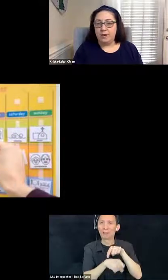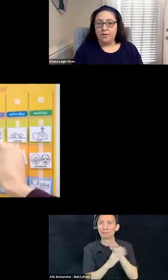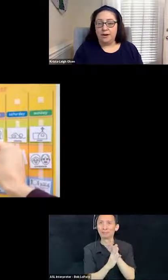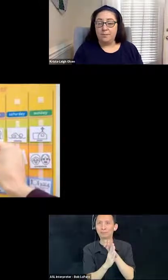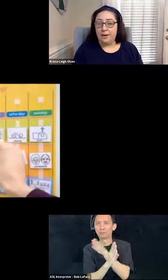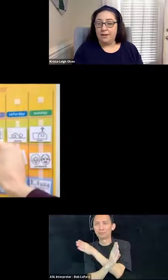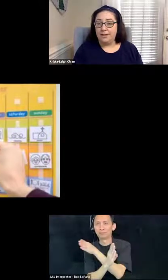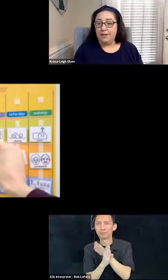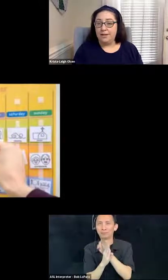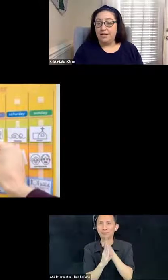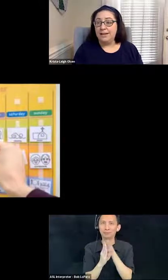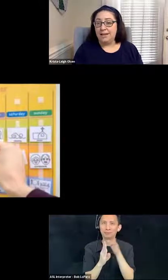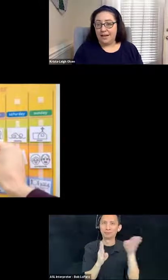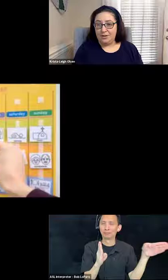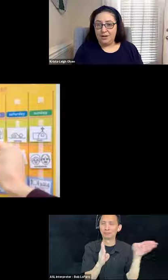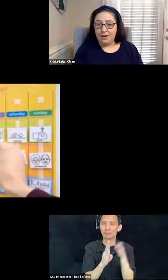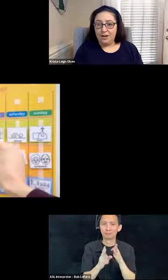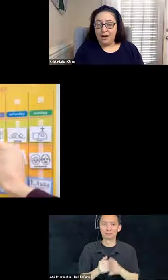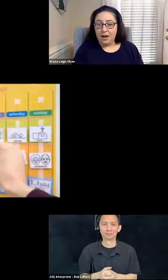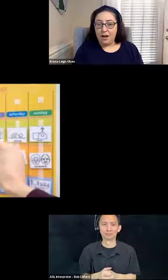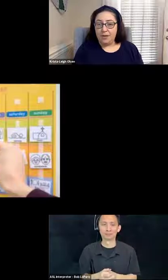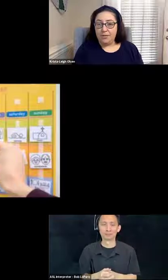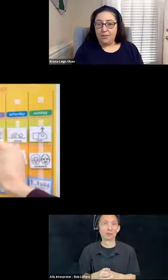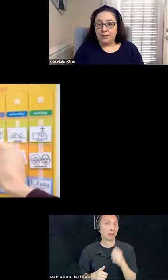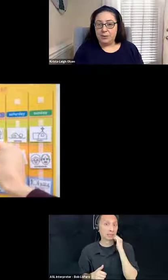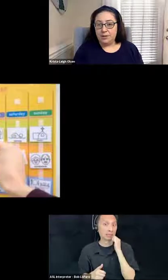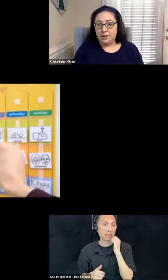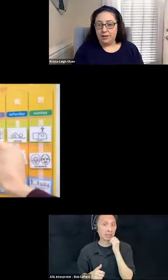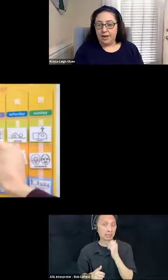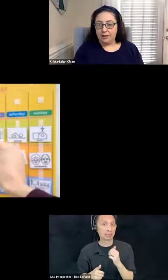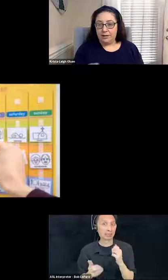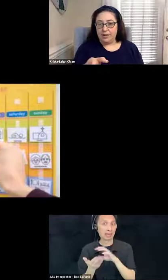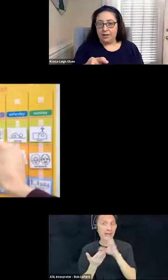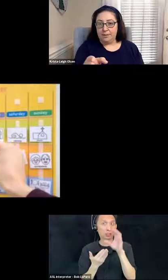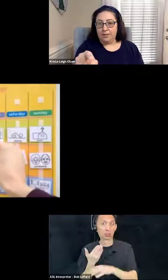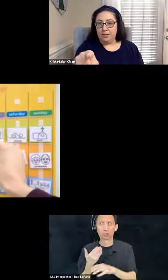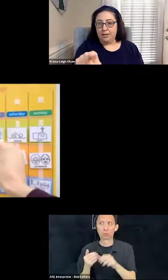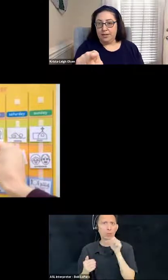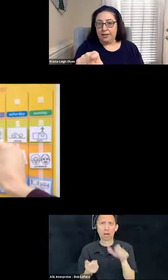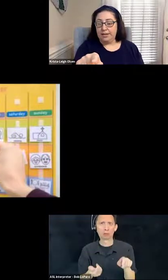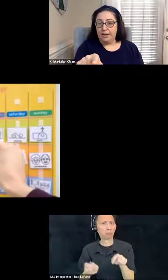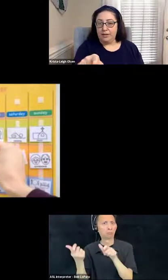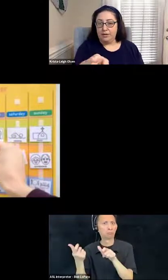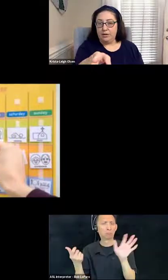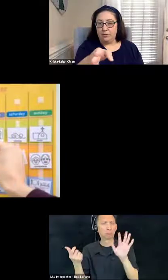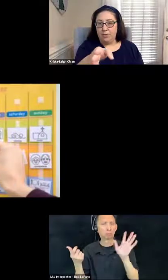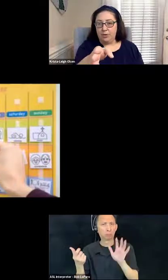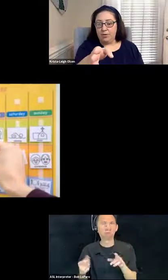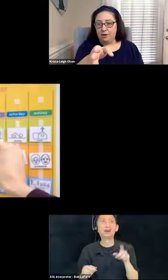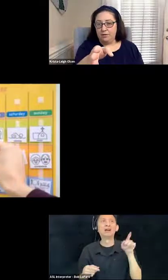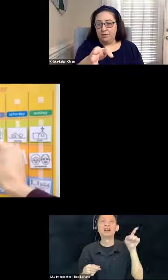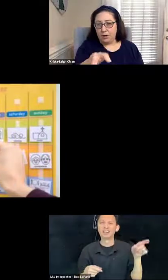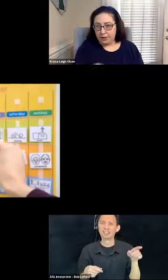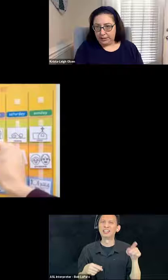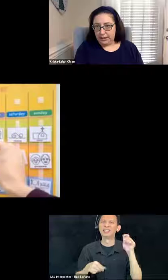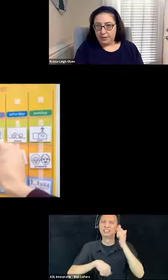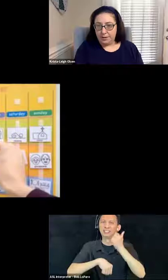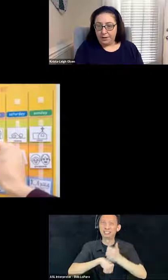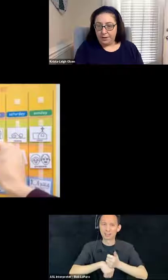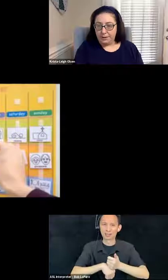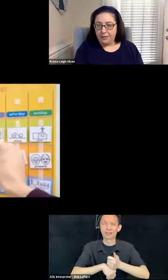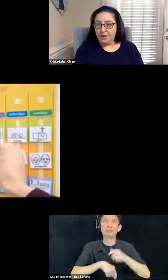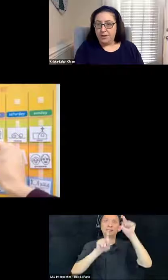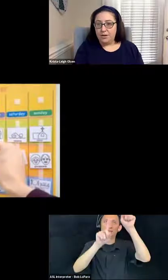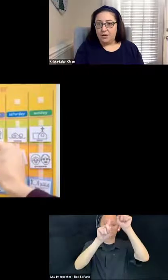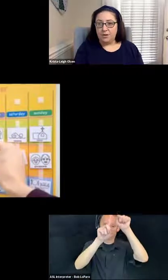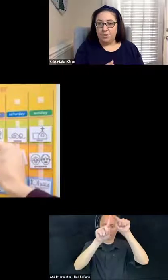is we have not abandoned the daily calendar. This particular calendar is set up to where the daily calendar is represented vertically top